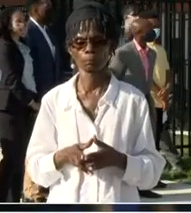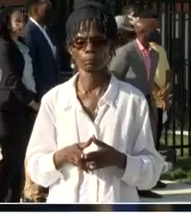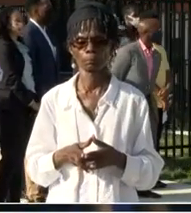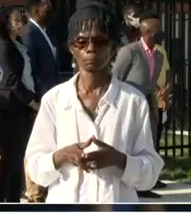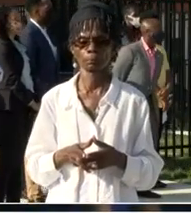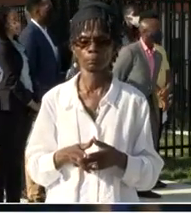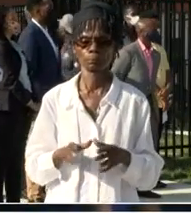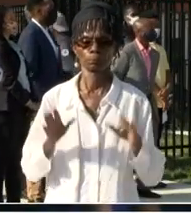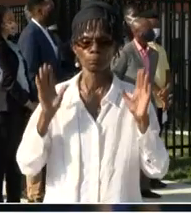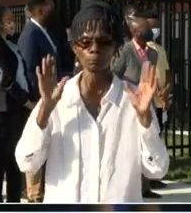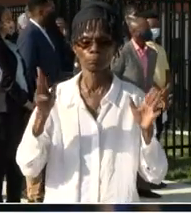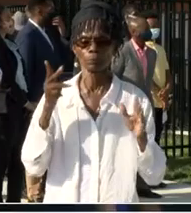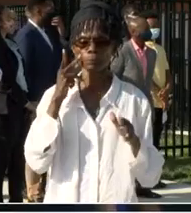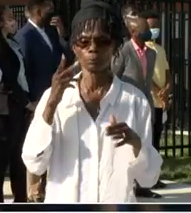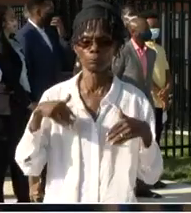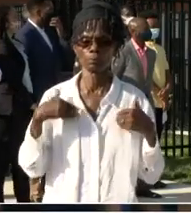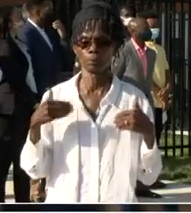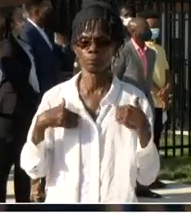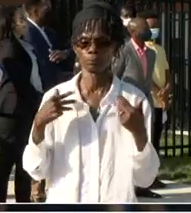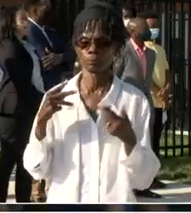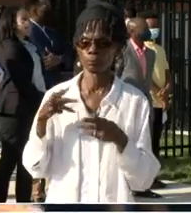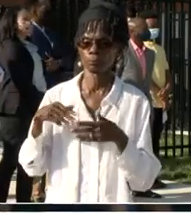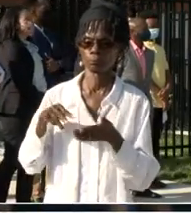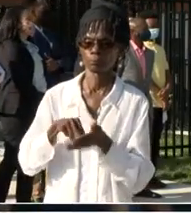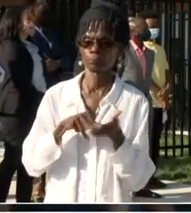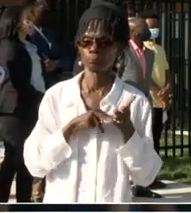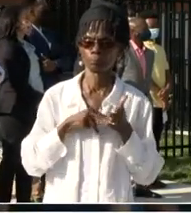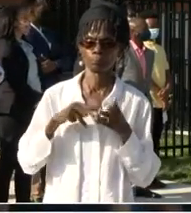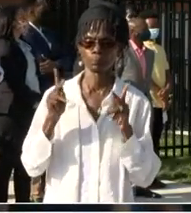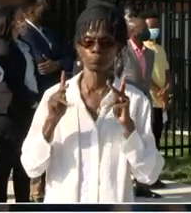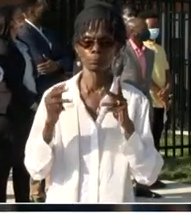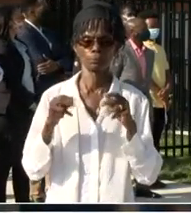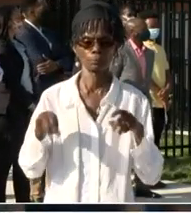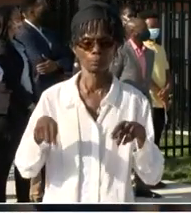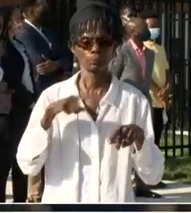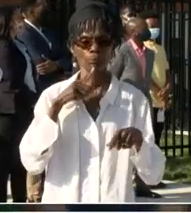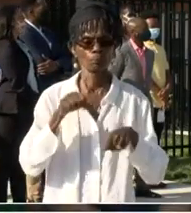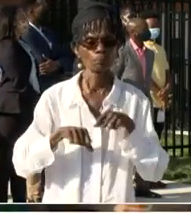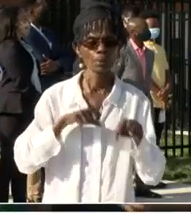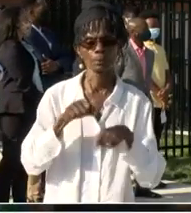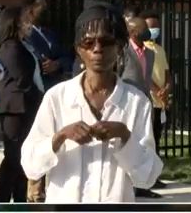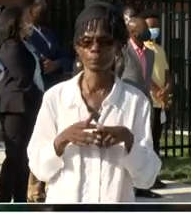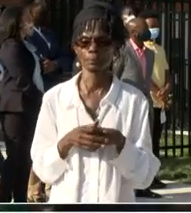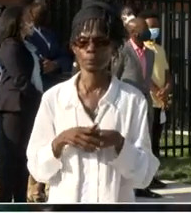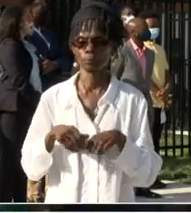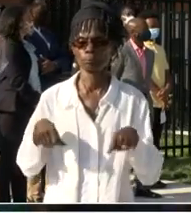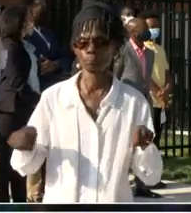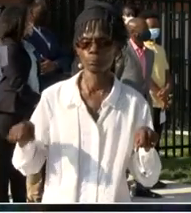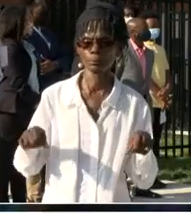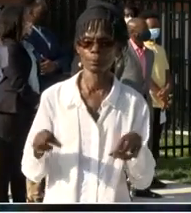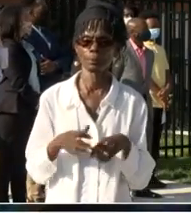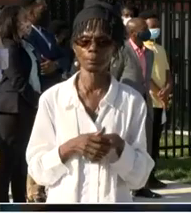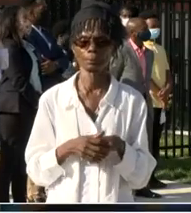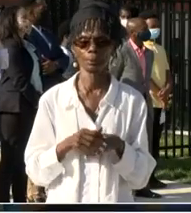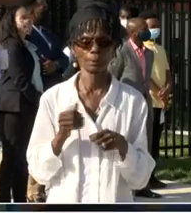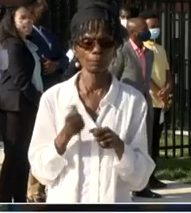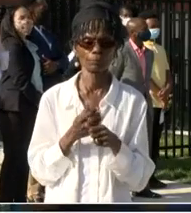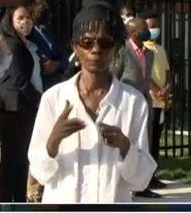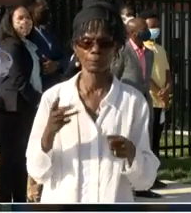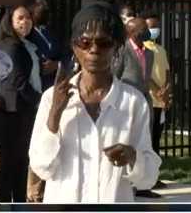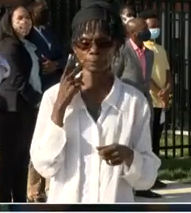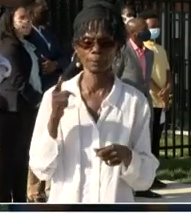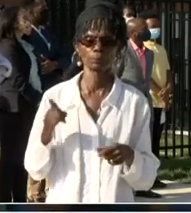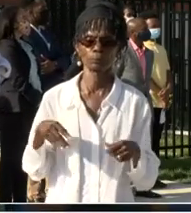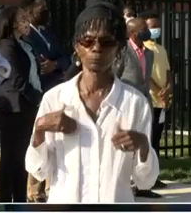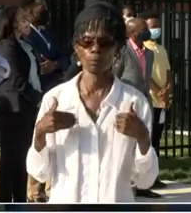young people at the bus stop, at the metro stop, on the scooters, on the bikes, as the mayor said, just heartwarming and exciting to